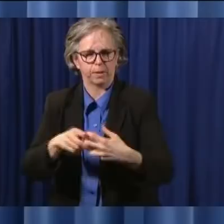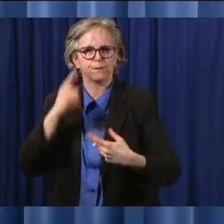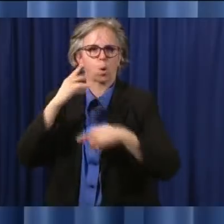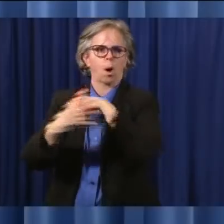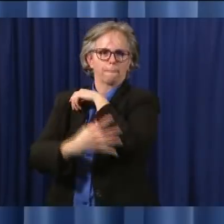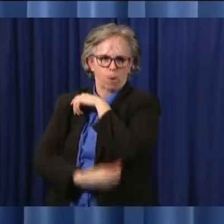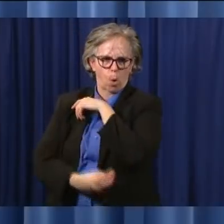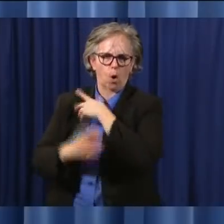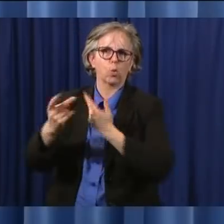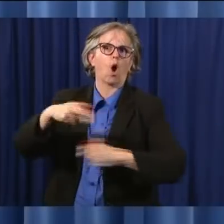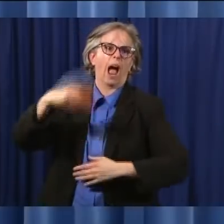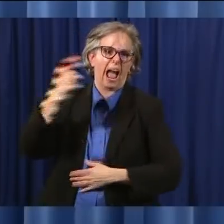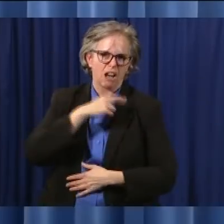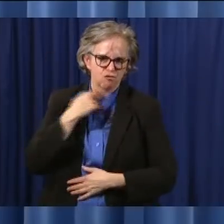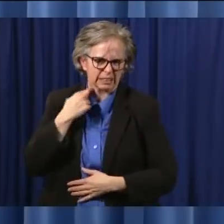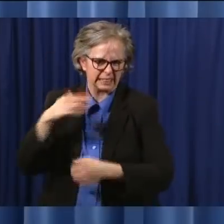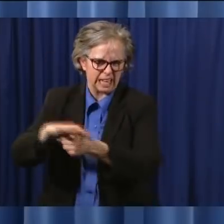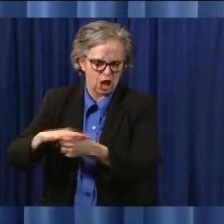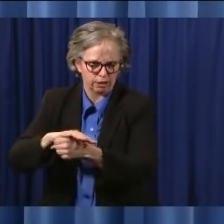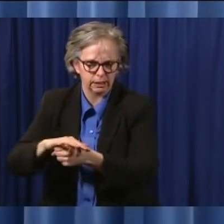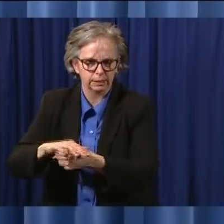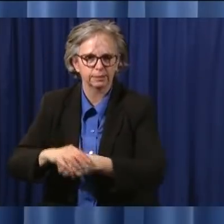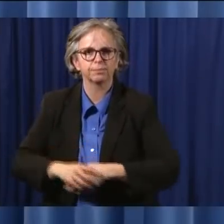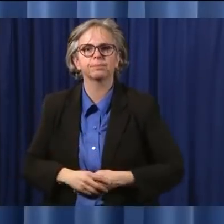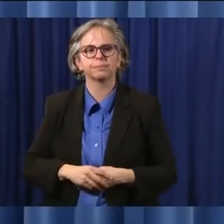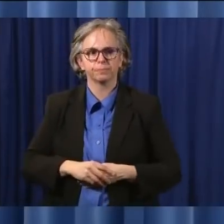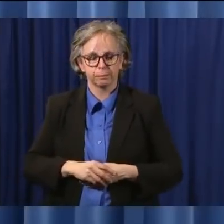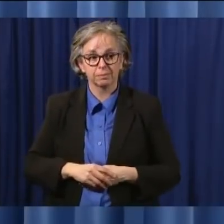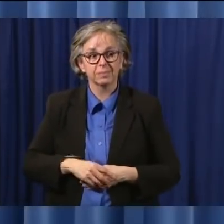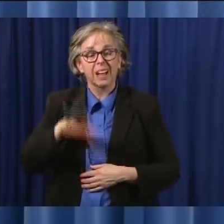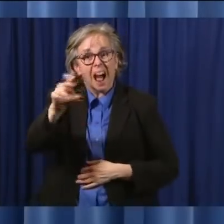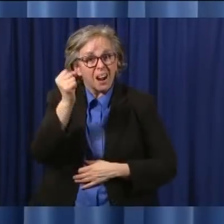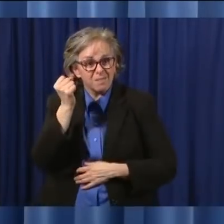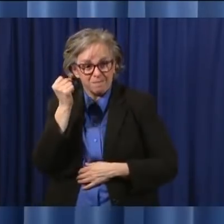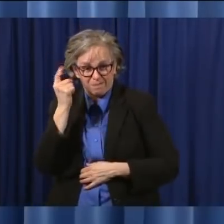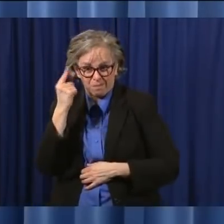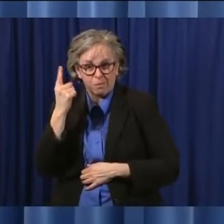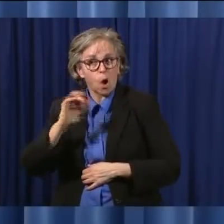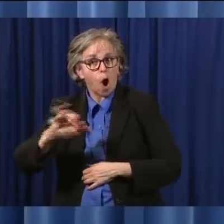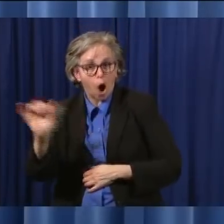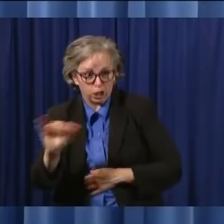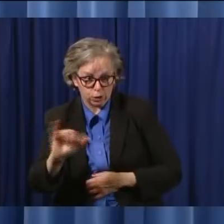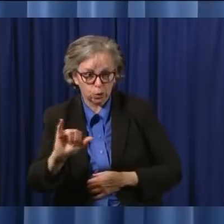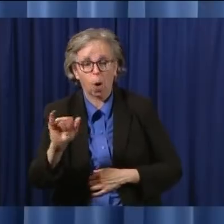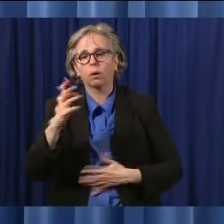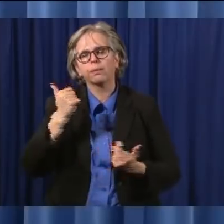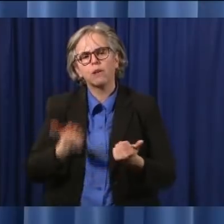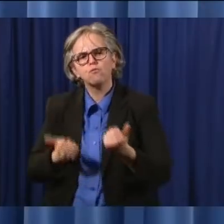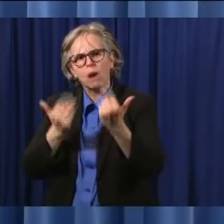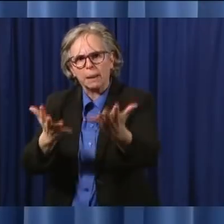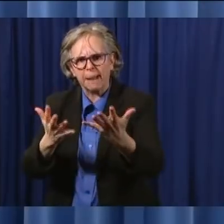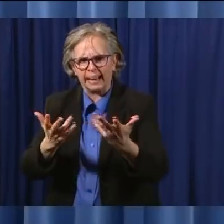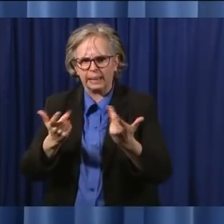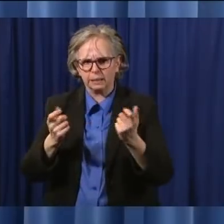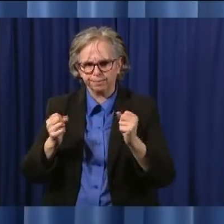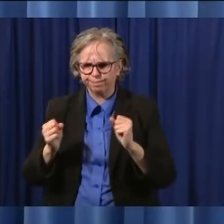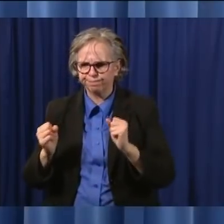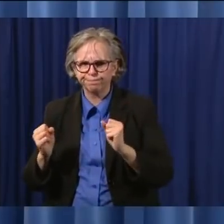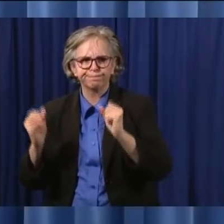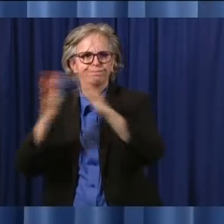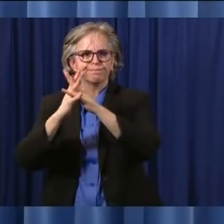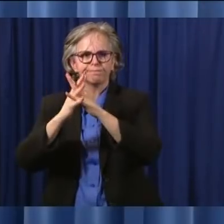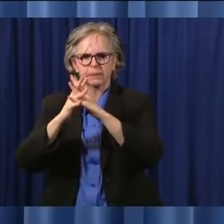prioritize resources in the communities that have the highest need. And also recommended developing and launching a statewide